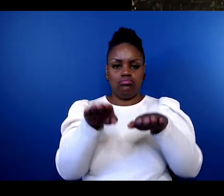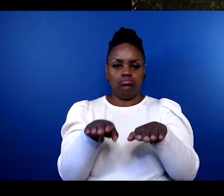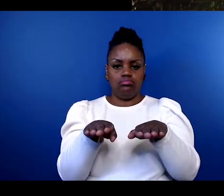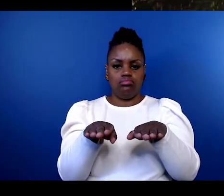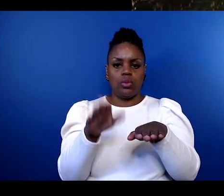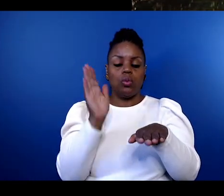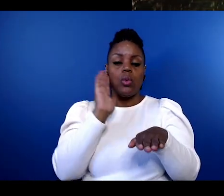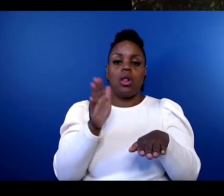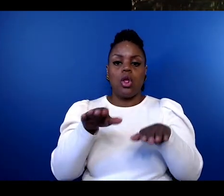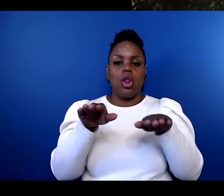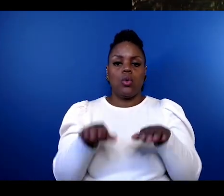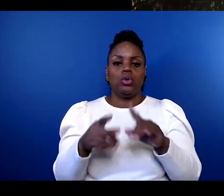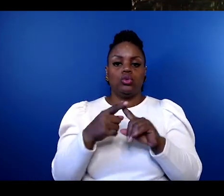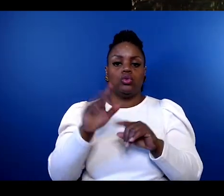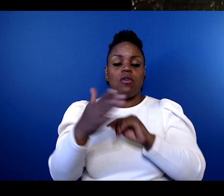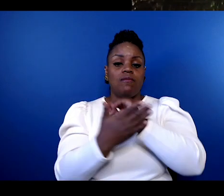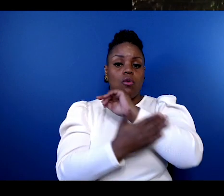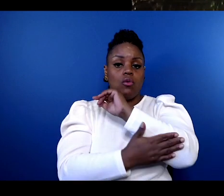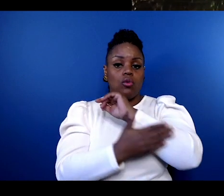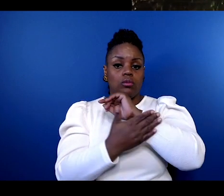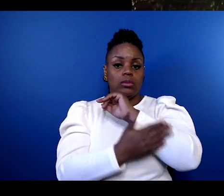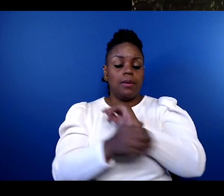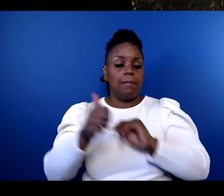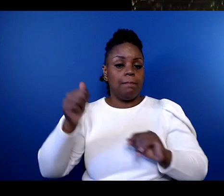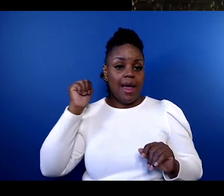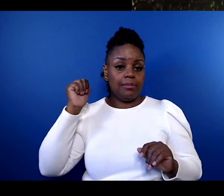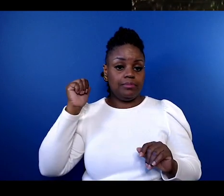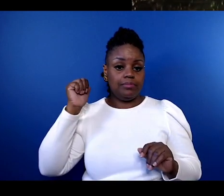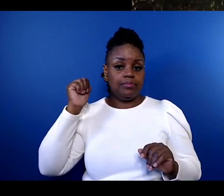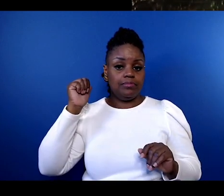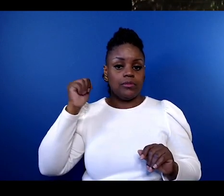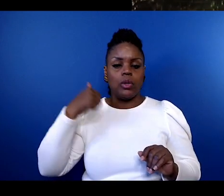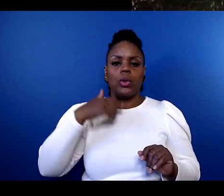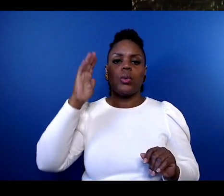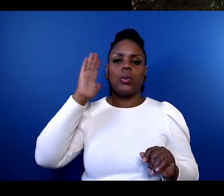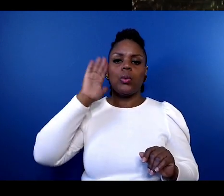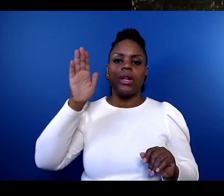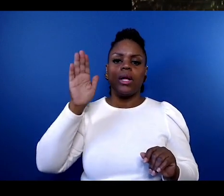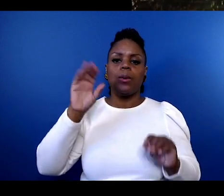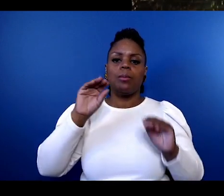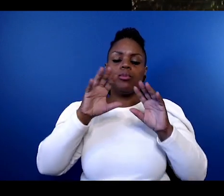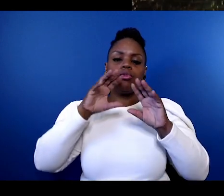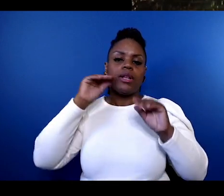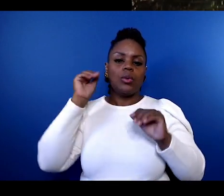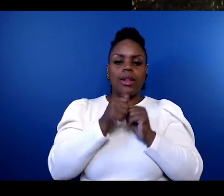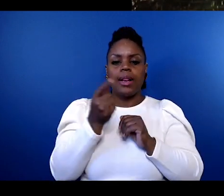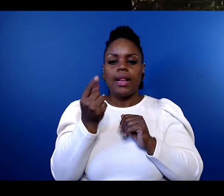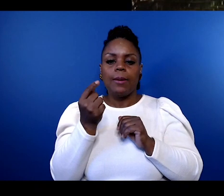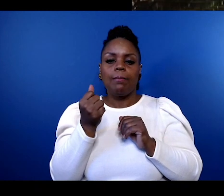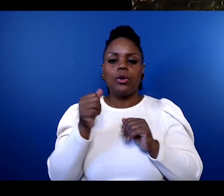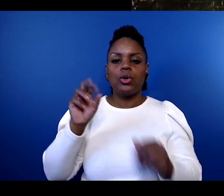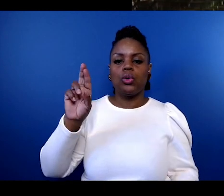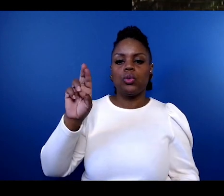grounded. We're going to send the chest and rib cage up, arching the spine, opening the throat, and drop